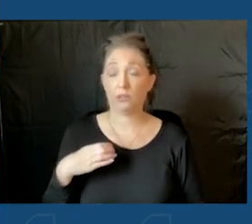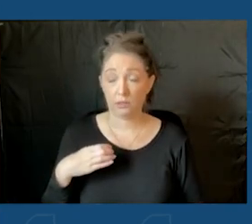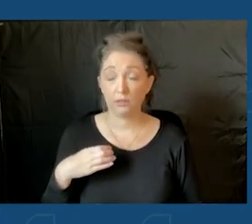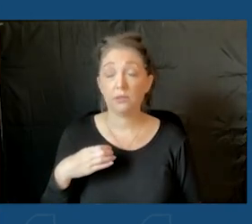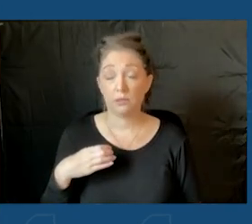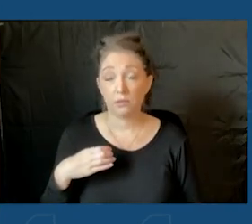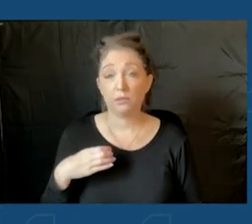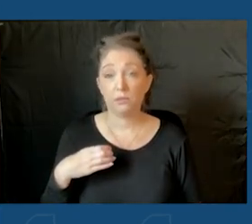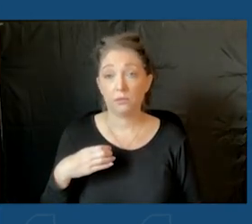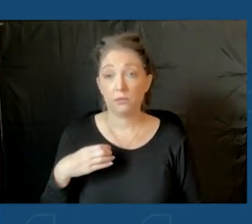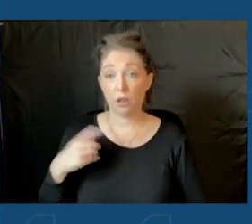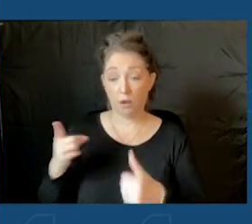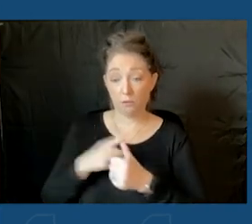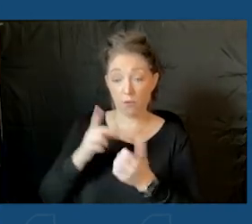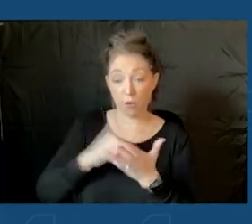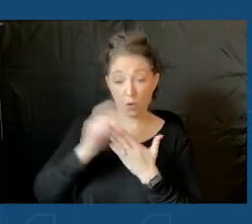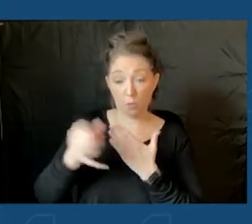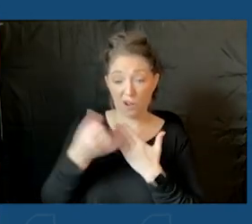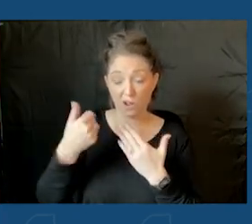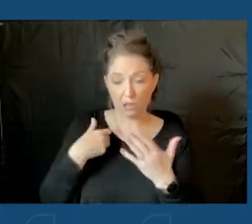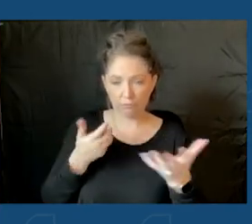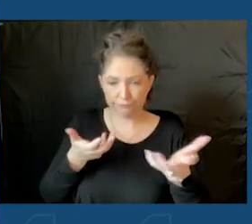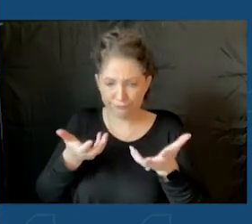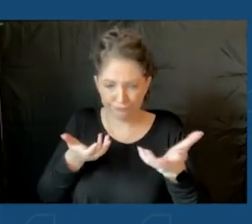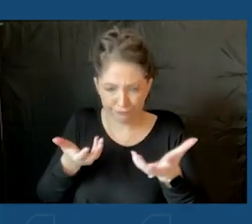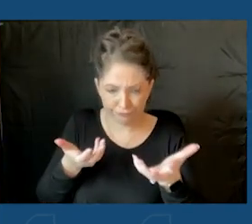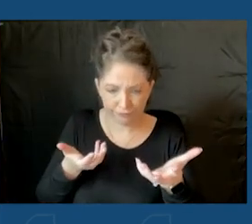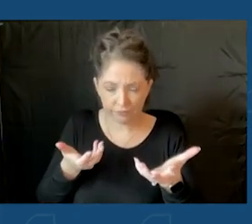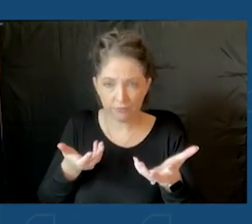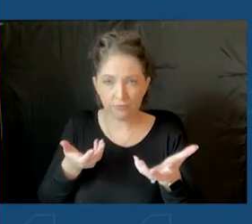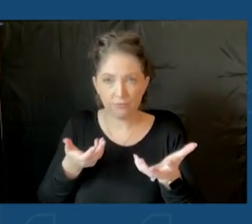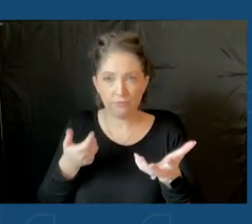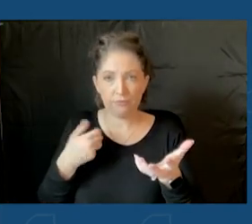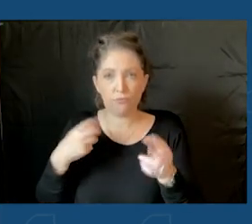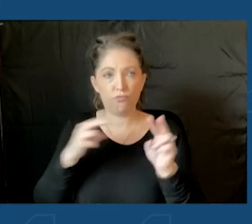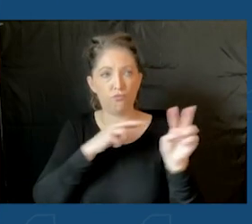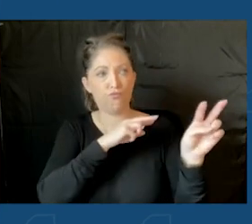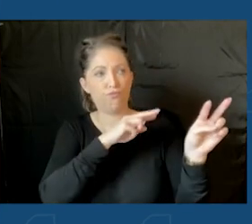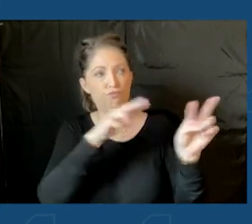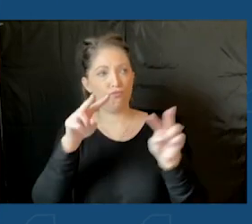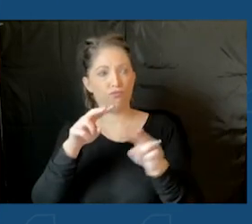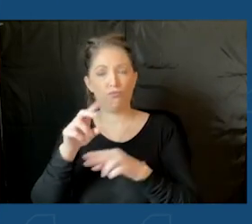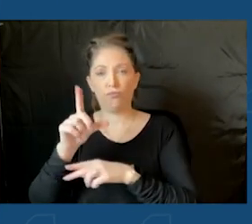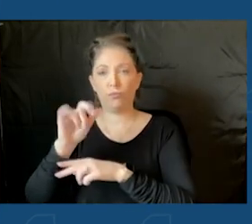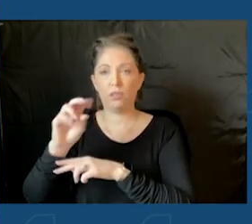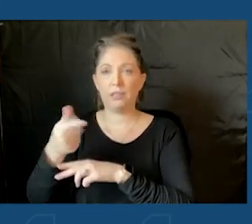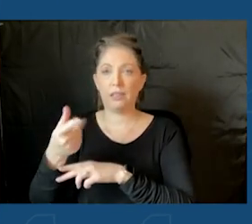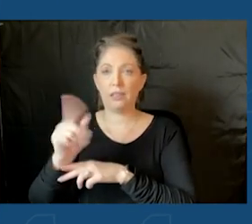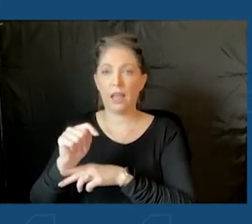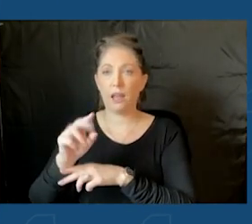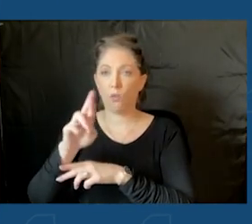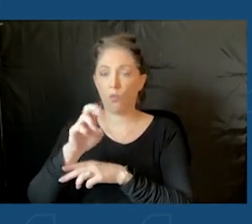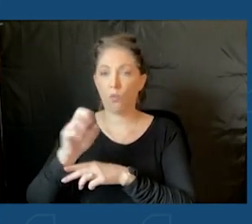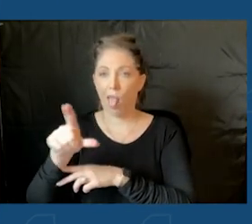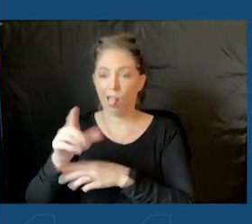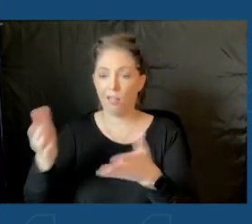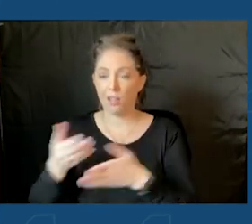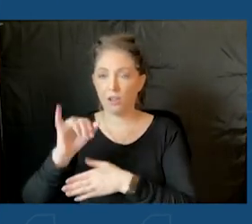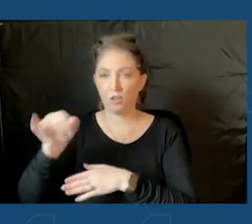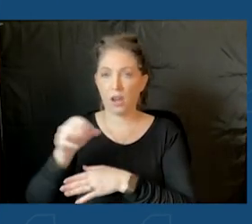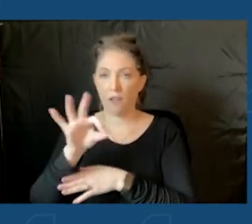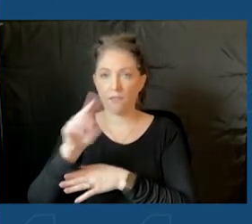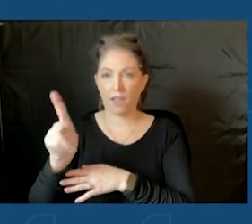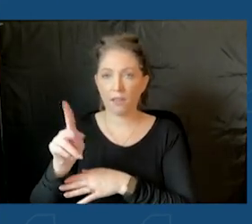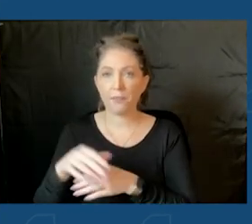the first project that I had to deal with, I looked out at this light rail at JFK. And